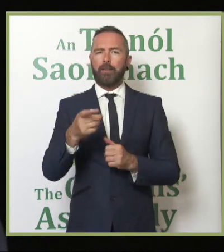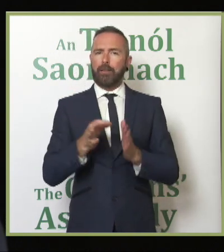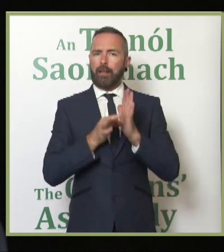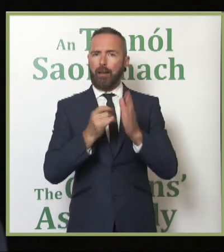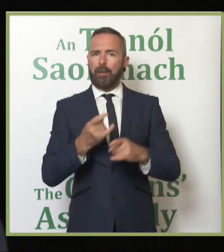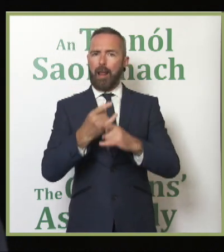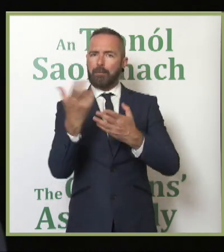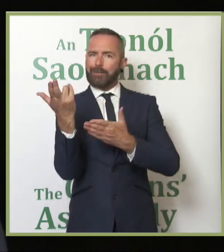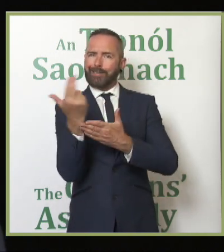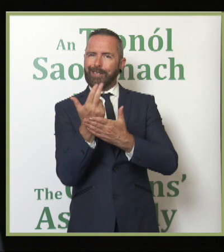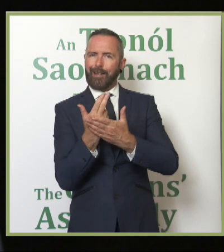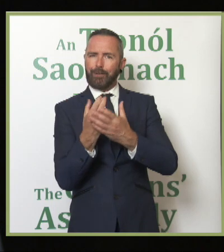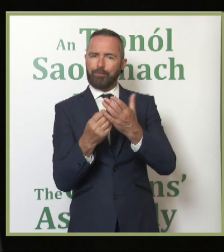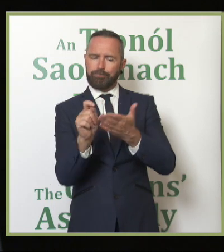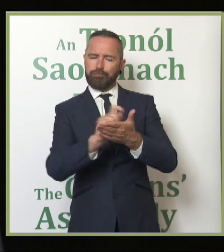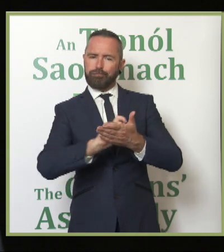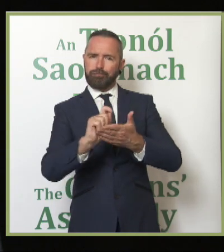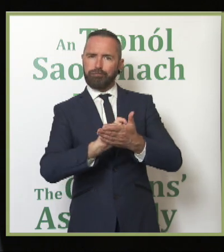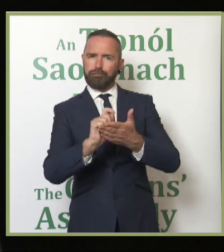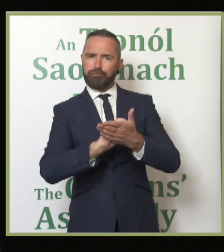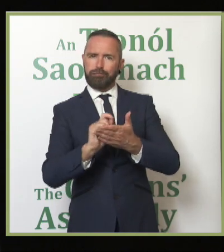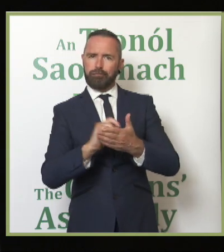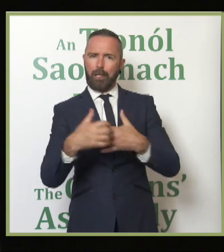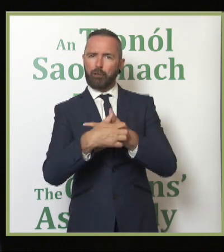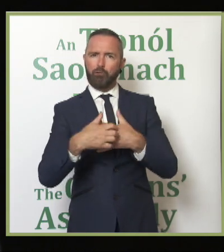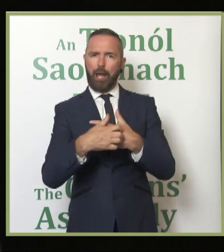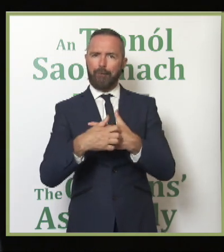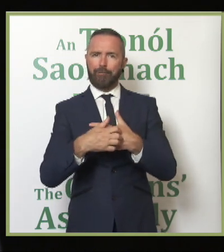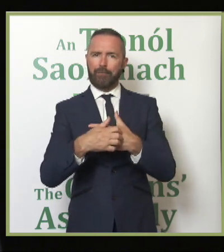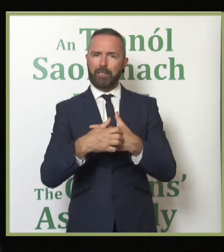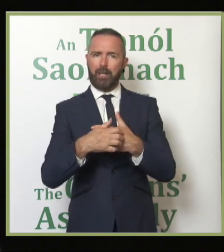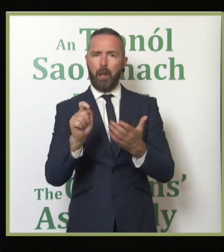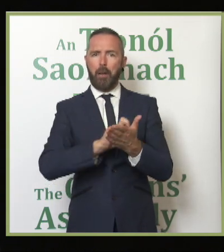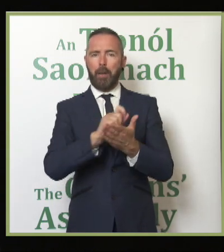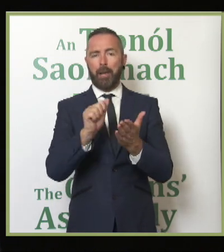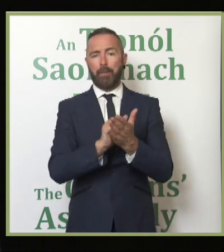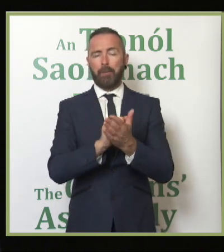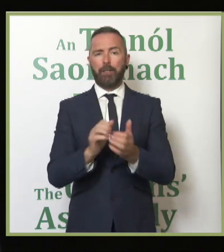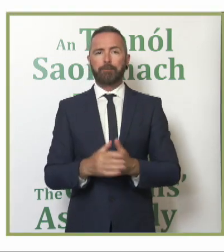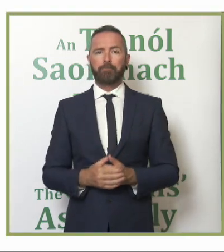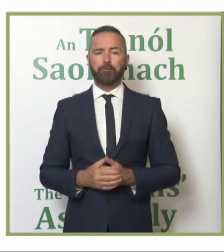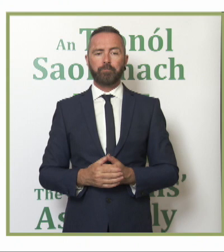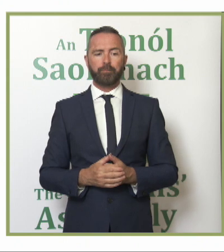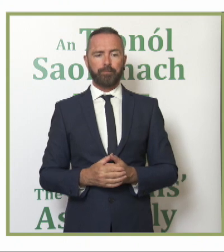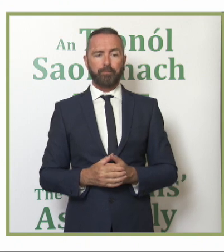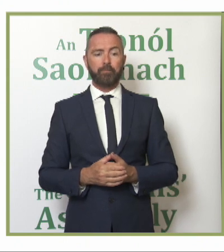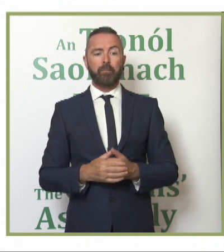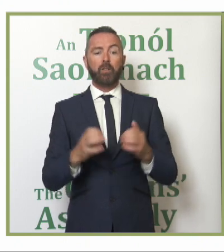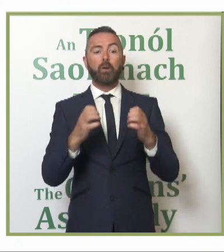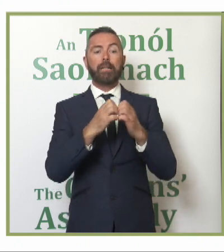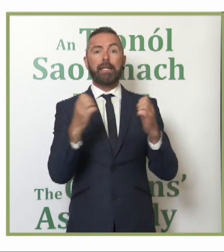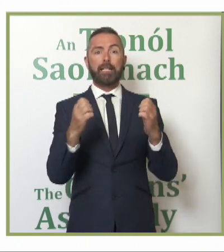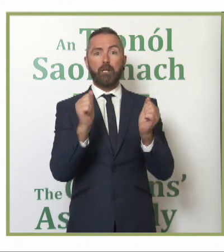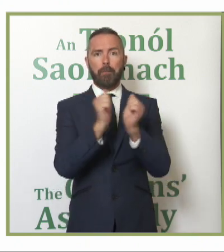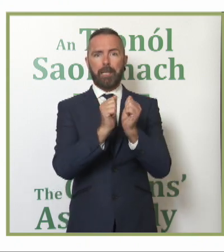help us design, in conjunction with you, kind of draft ballot package. So here's what happens. So each of the meetings, the 5